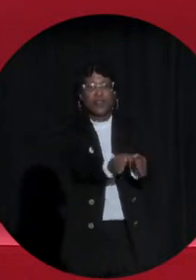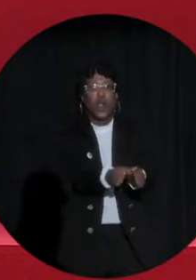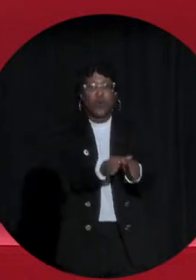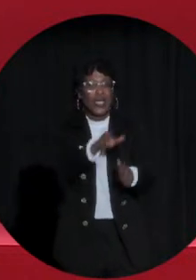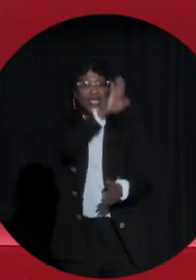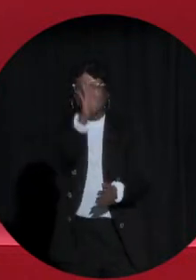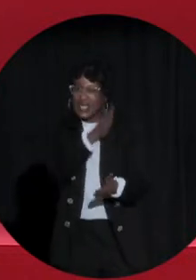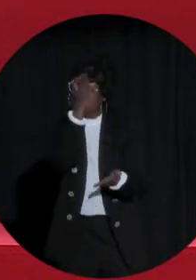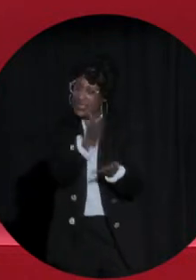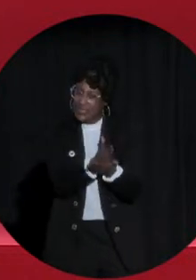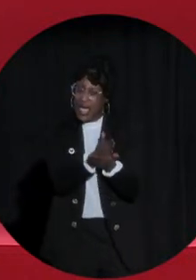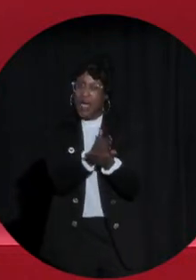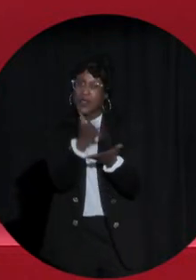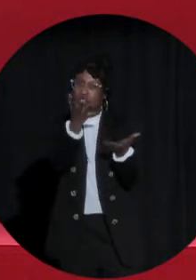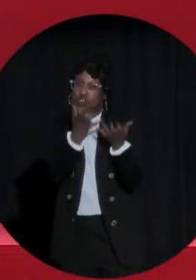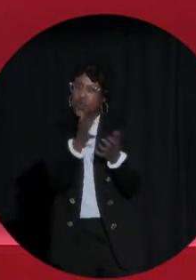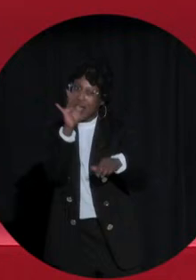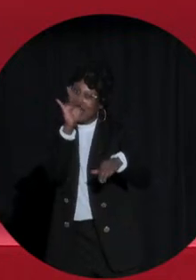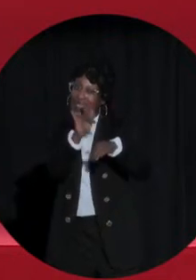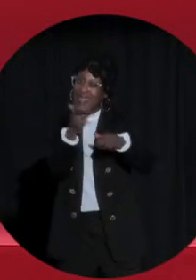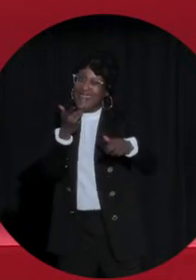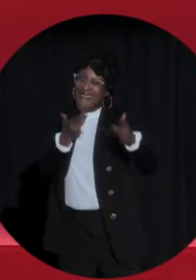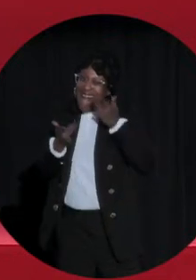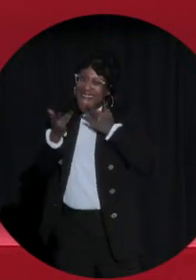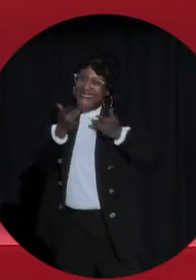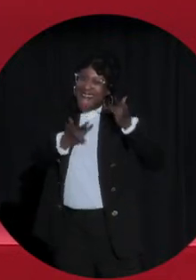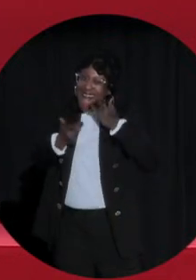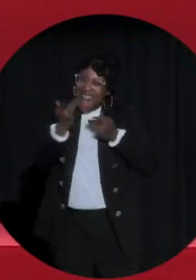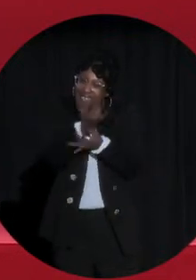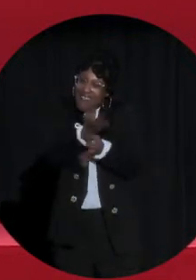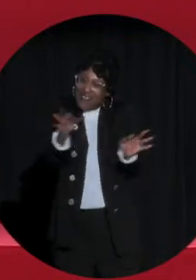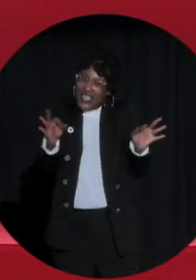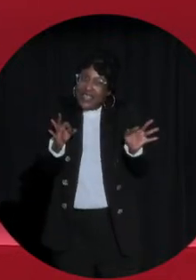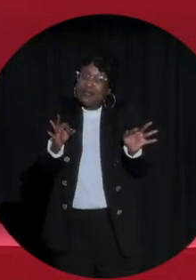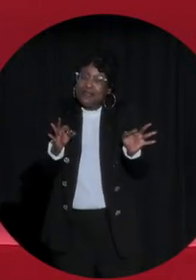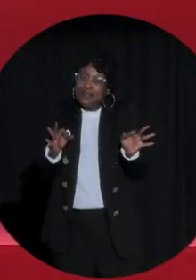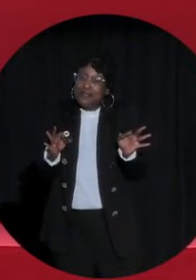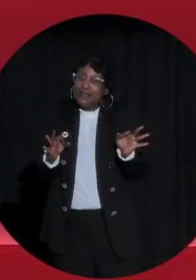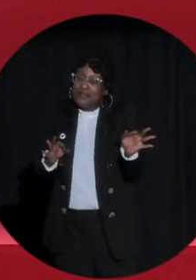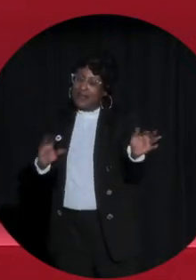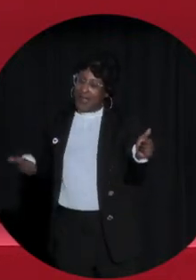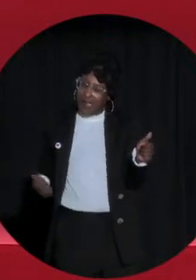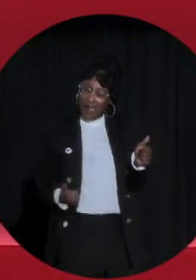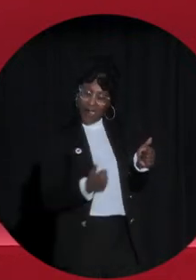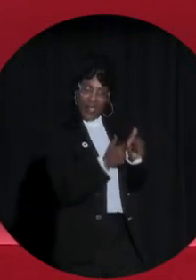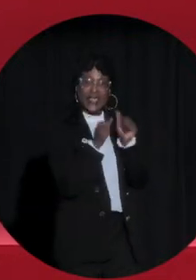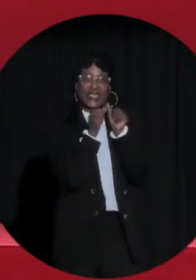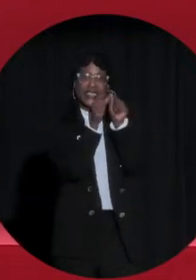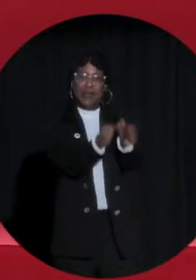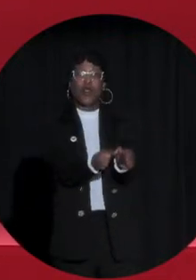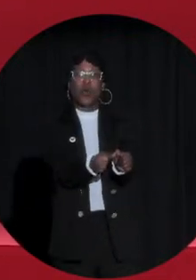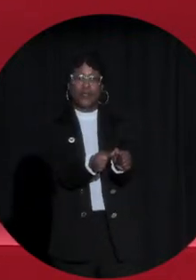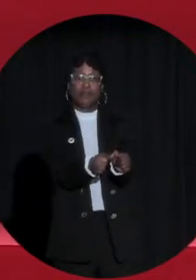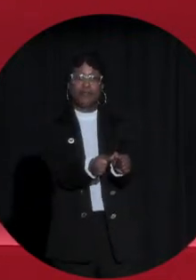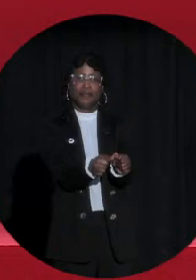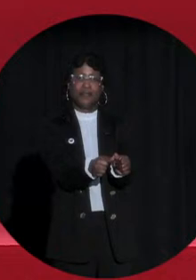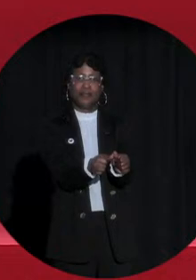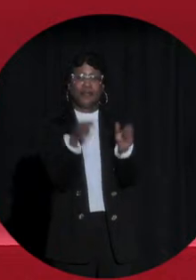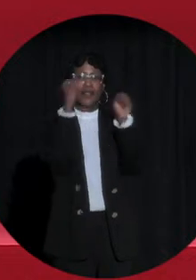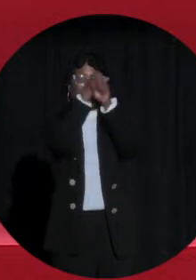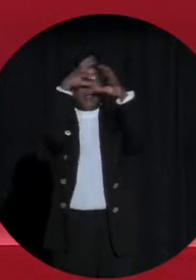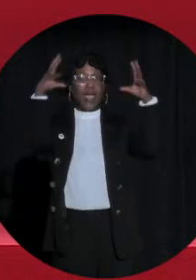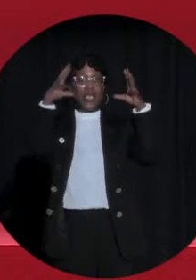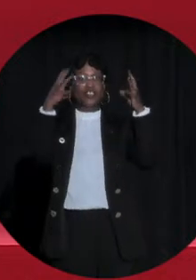you want a taste of freedom, keep going. Imagine now what she saw in the Van